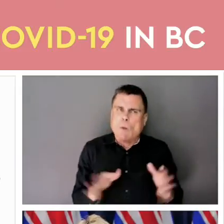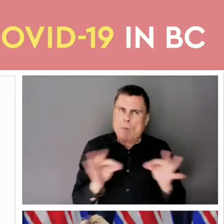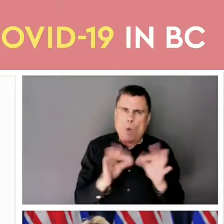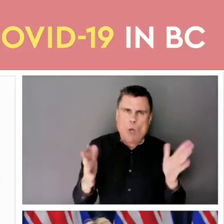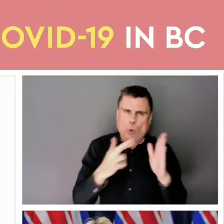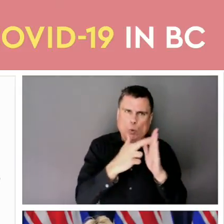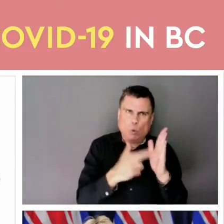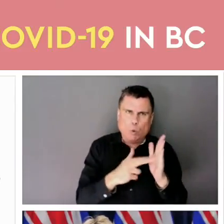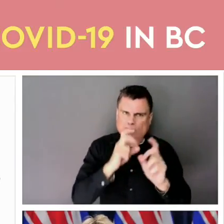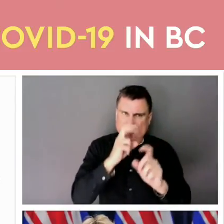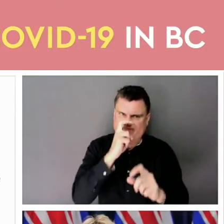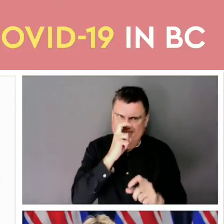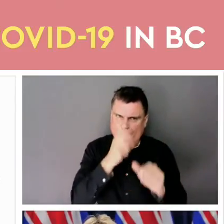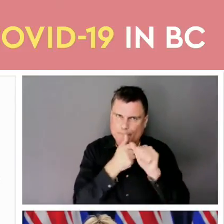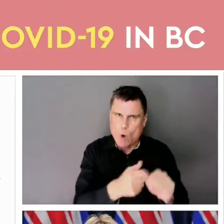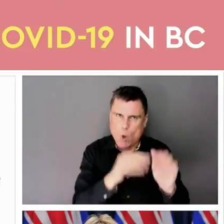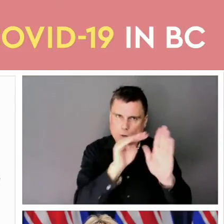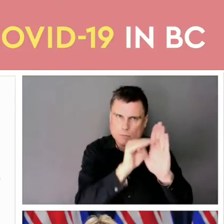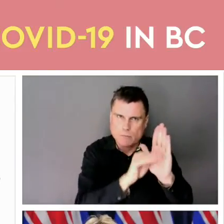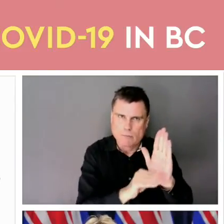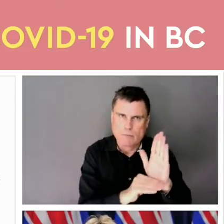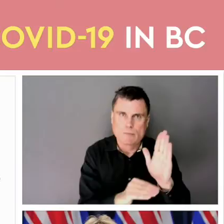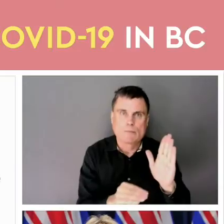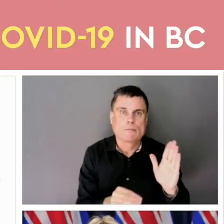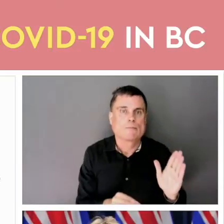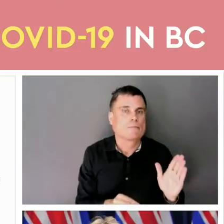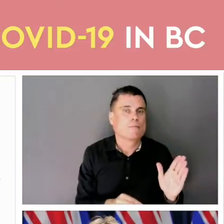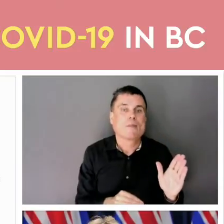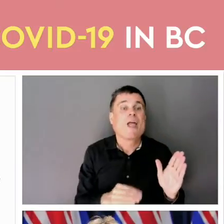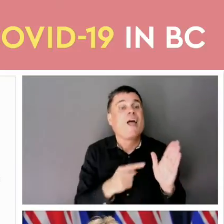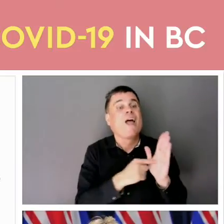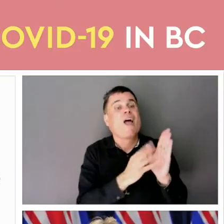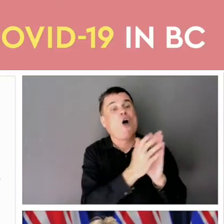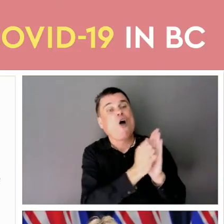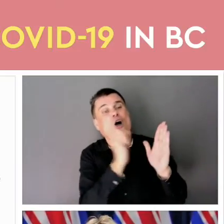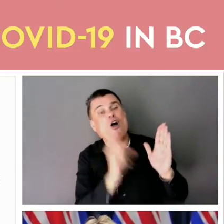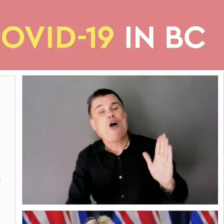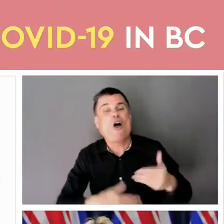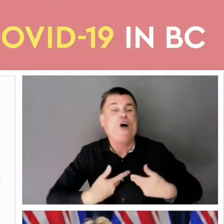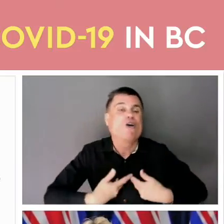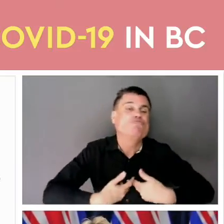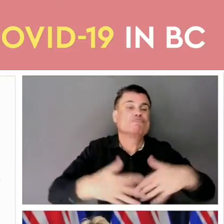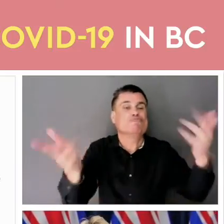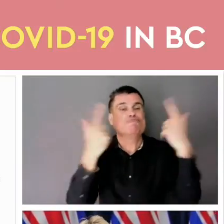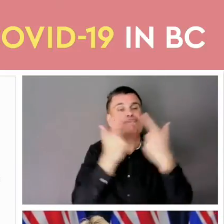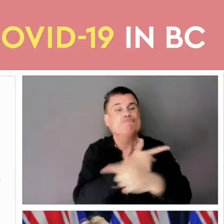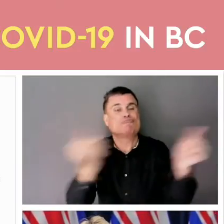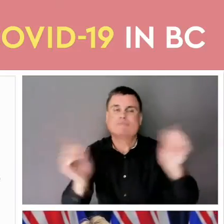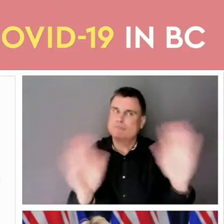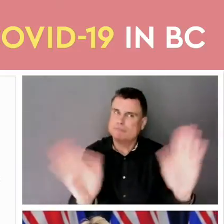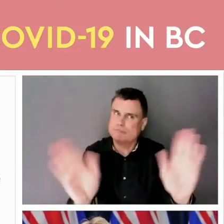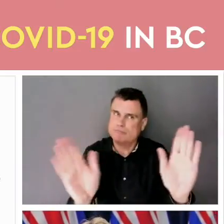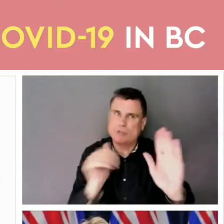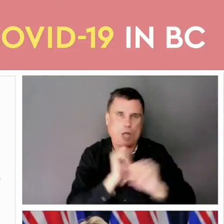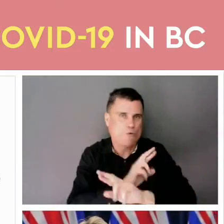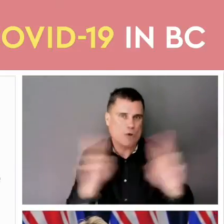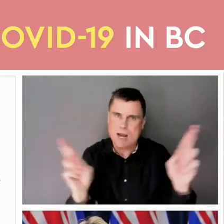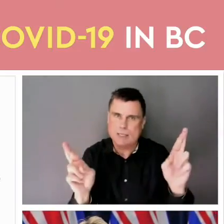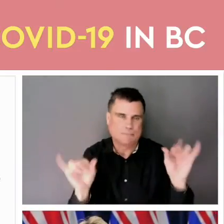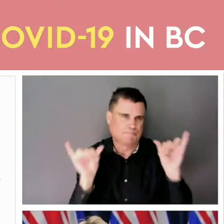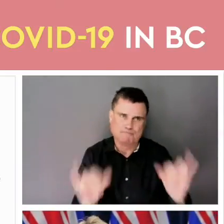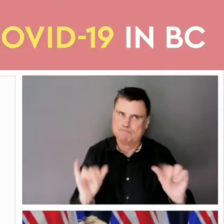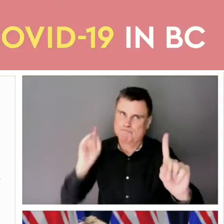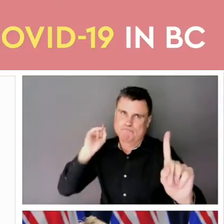success in us getting through this next few months is continuing to take the precautions that we know